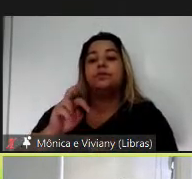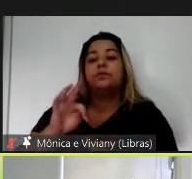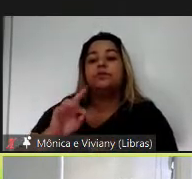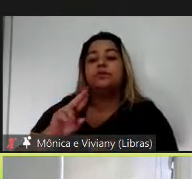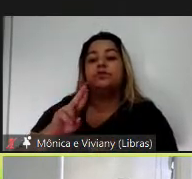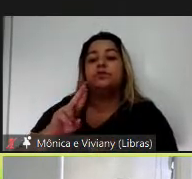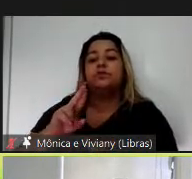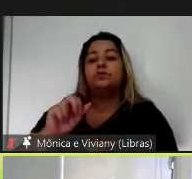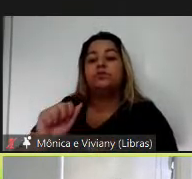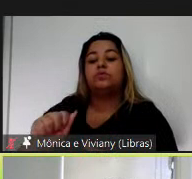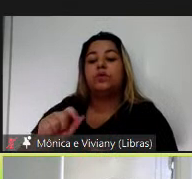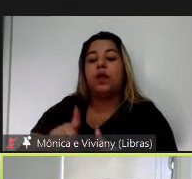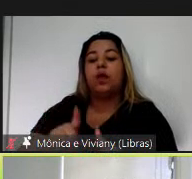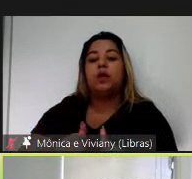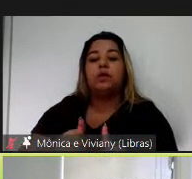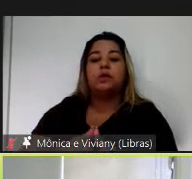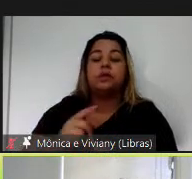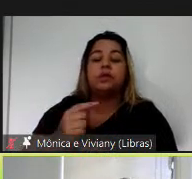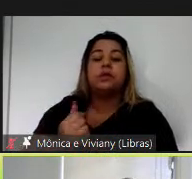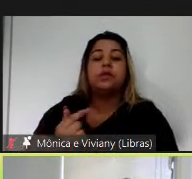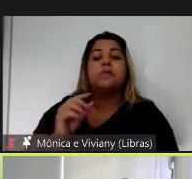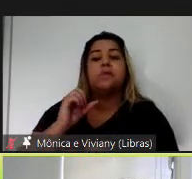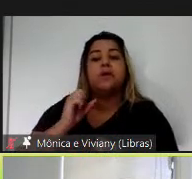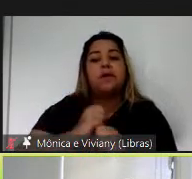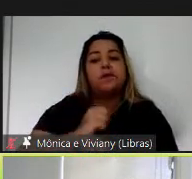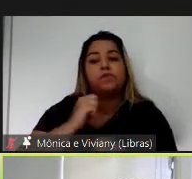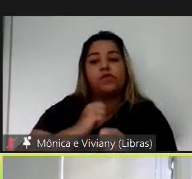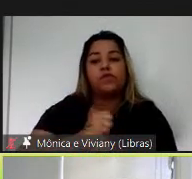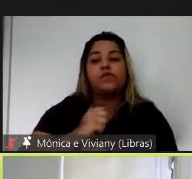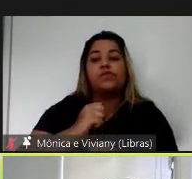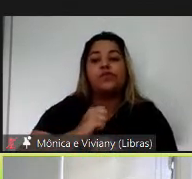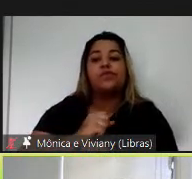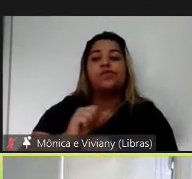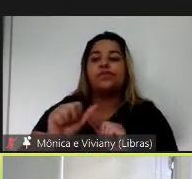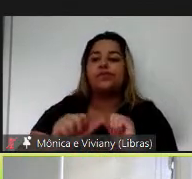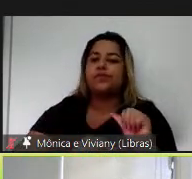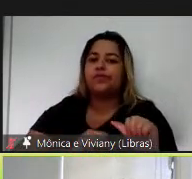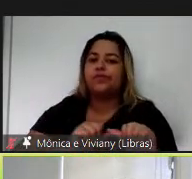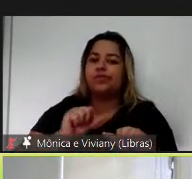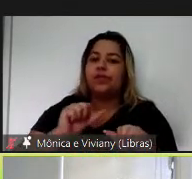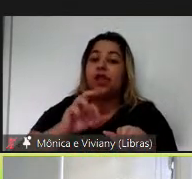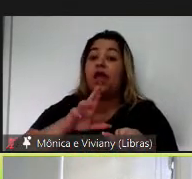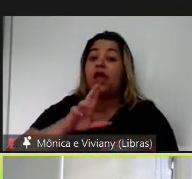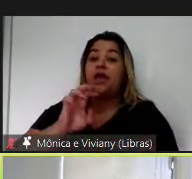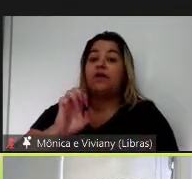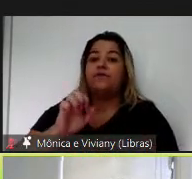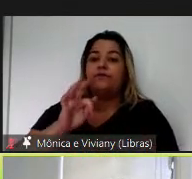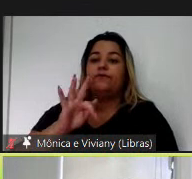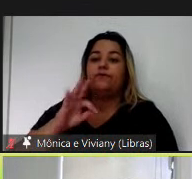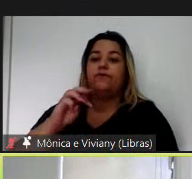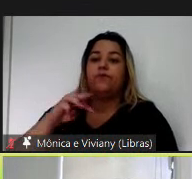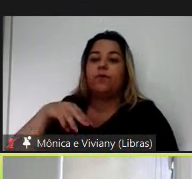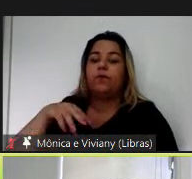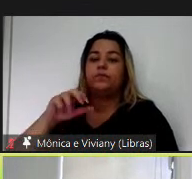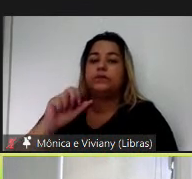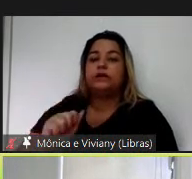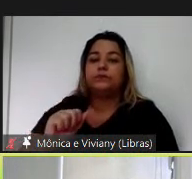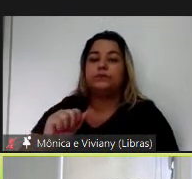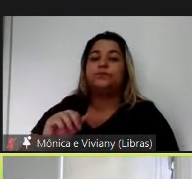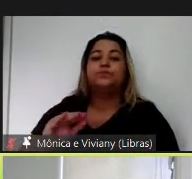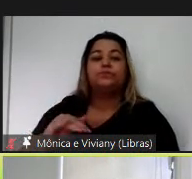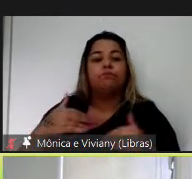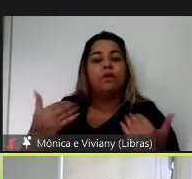the APS, that we also have a financing line for the construction and reform of units and equipment of also from